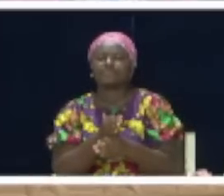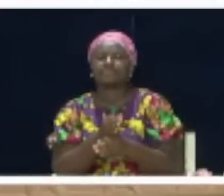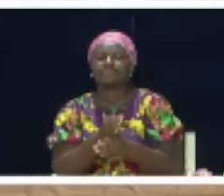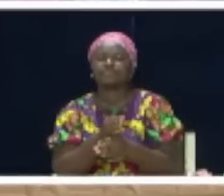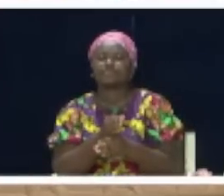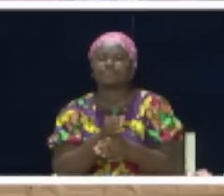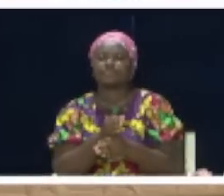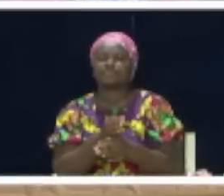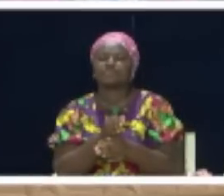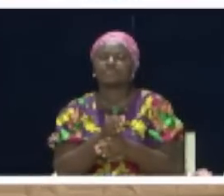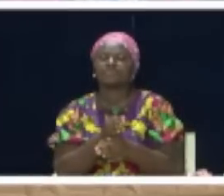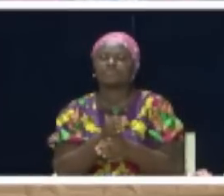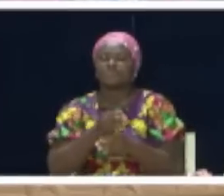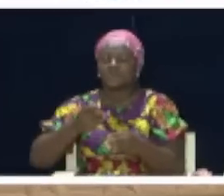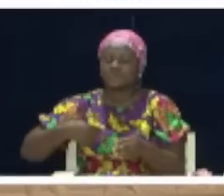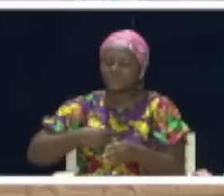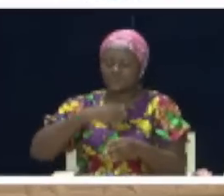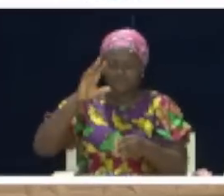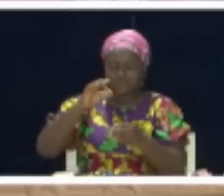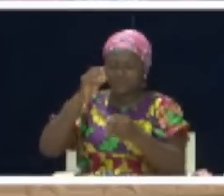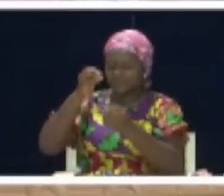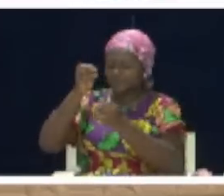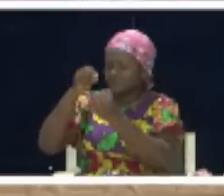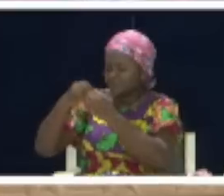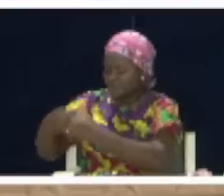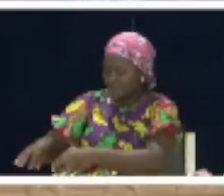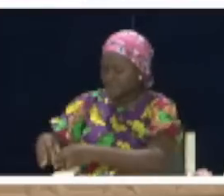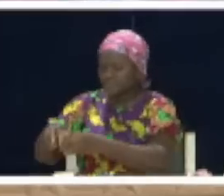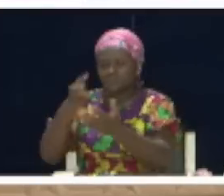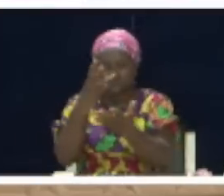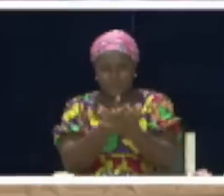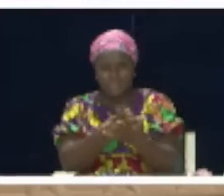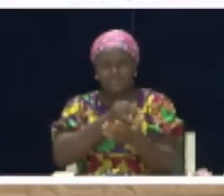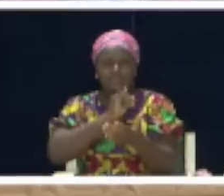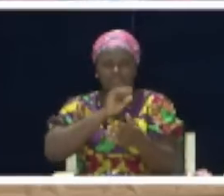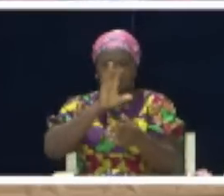That we are going to finish well is by faith.